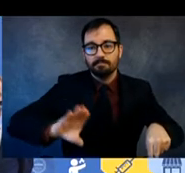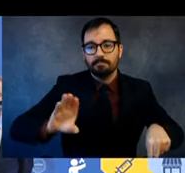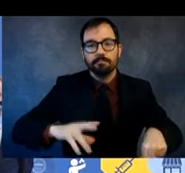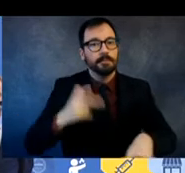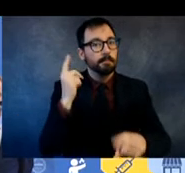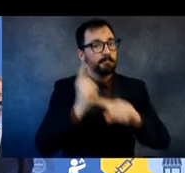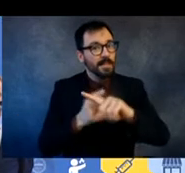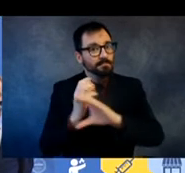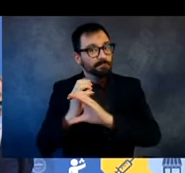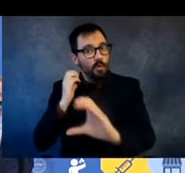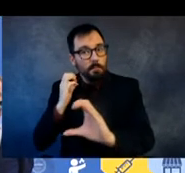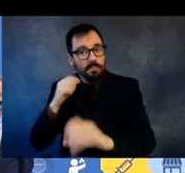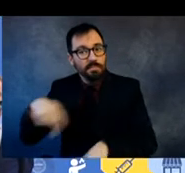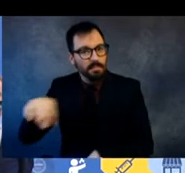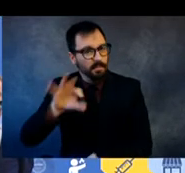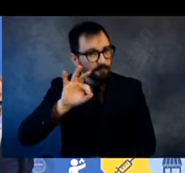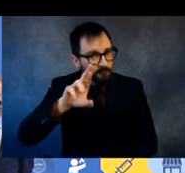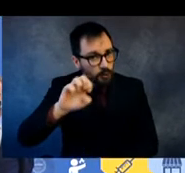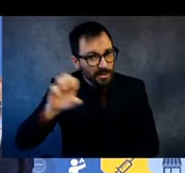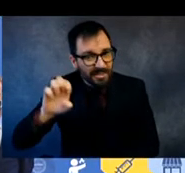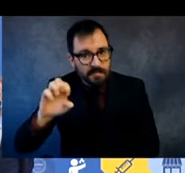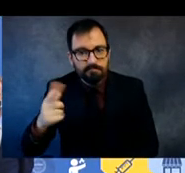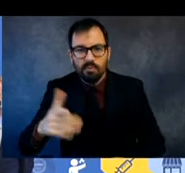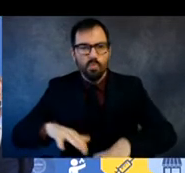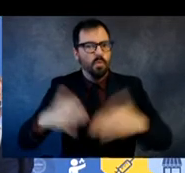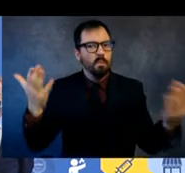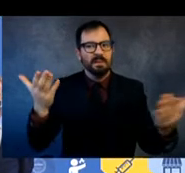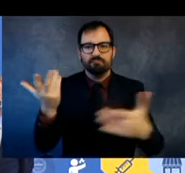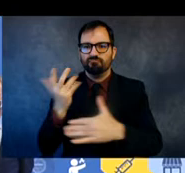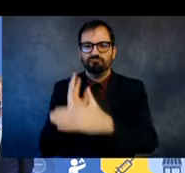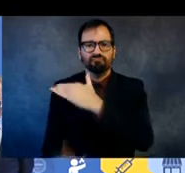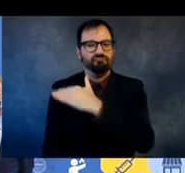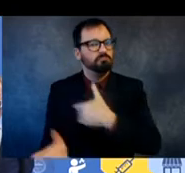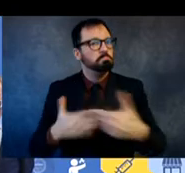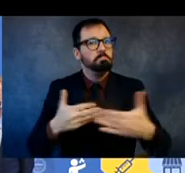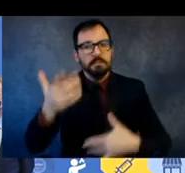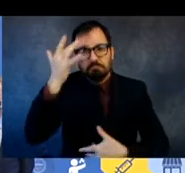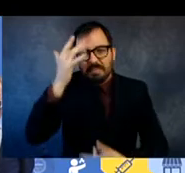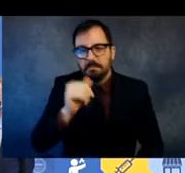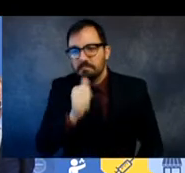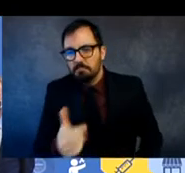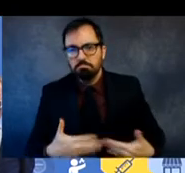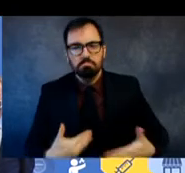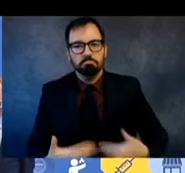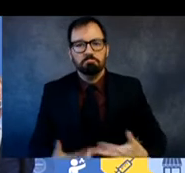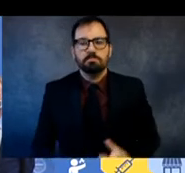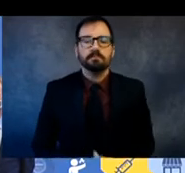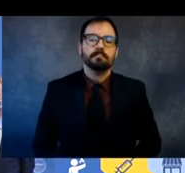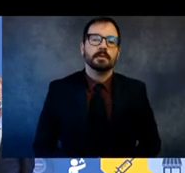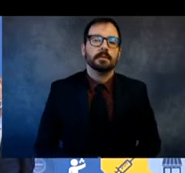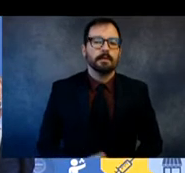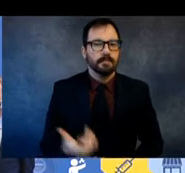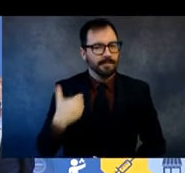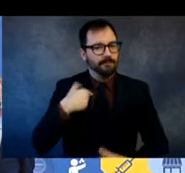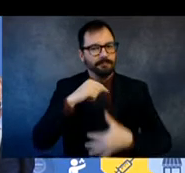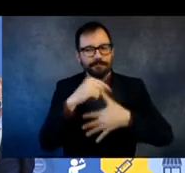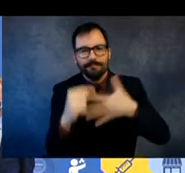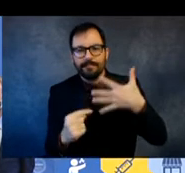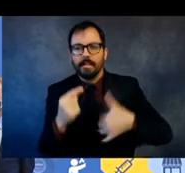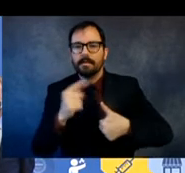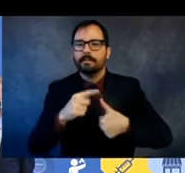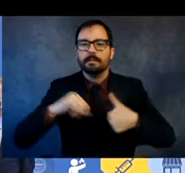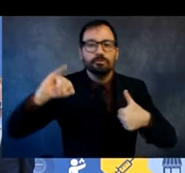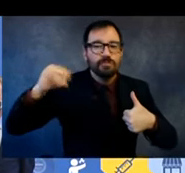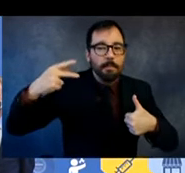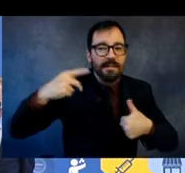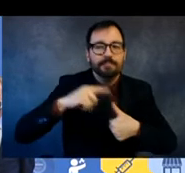of symptoms. And this week those sites are in Jamaica Plain at the Anna Cole Community Center at the Mildred Haley Apartments, in Hyde Park at